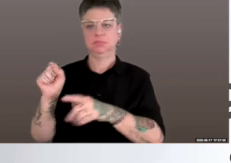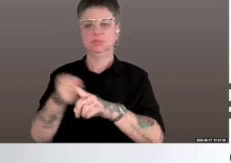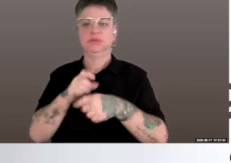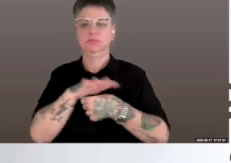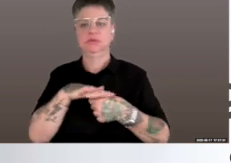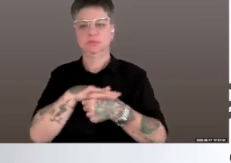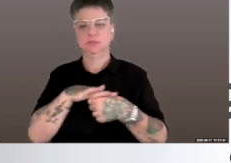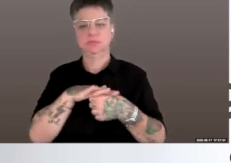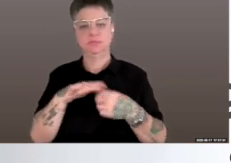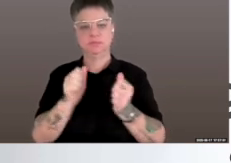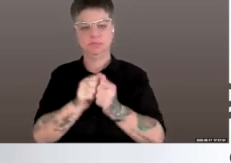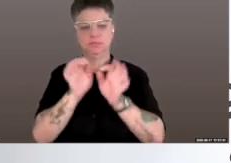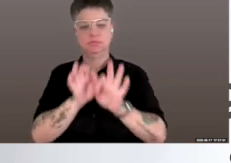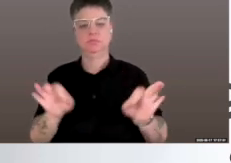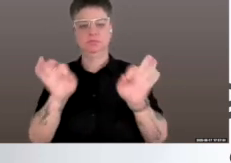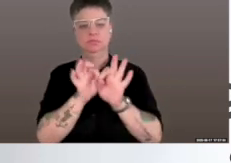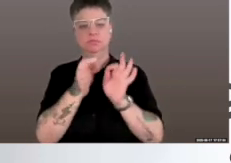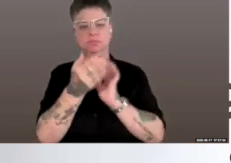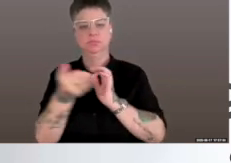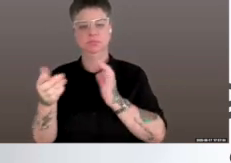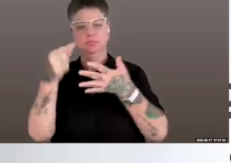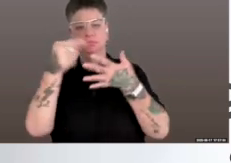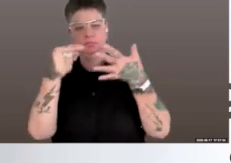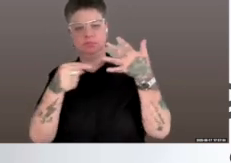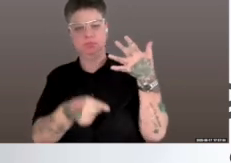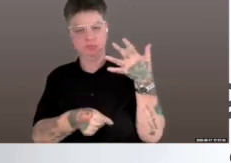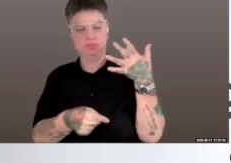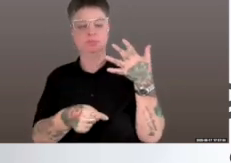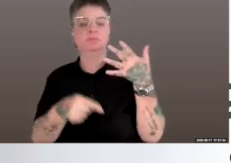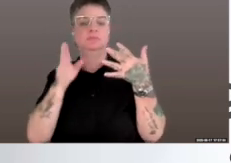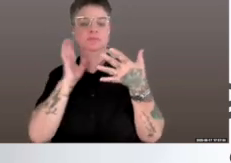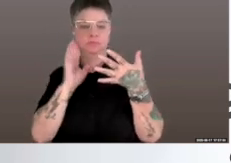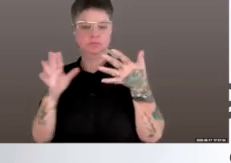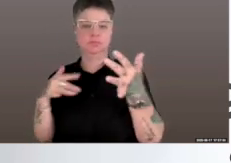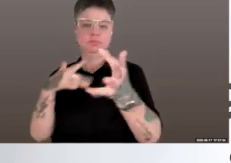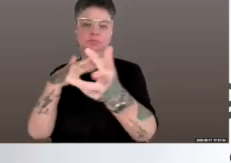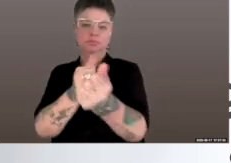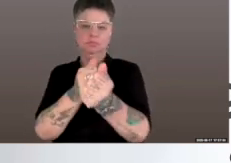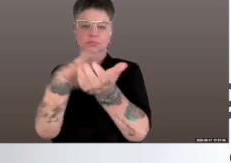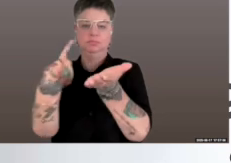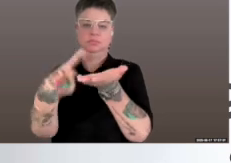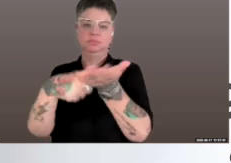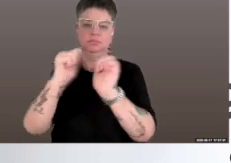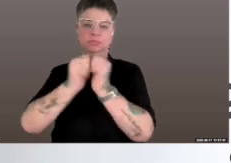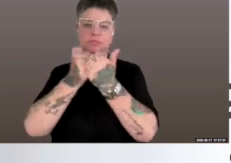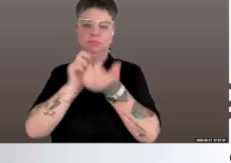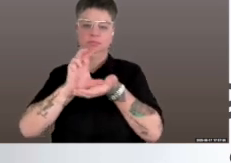need of assistance, and an annual report on the progress we've made towards cleaning up the state school bus fleet.